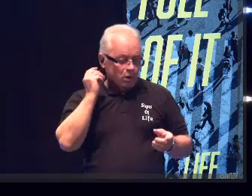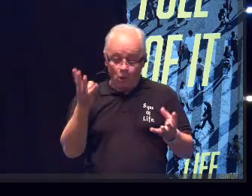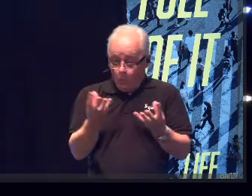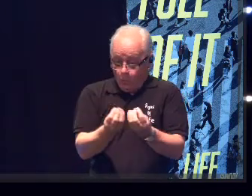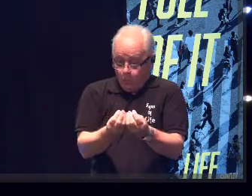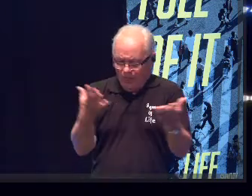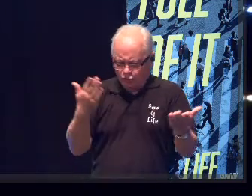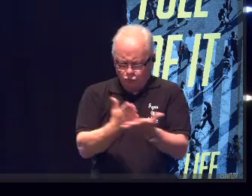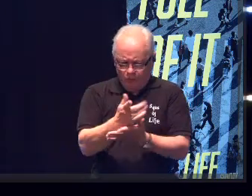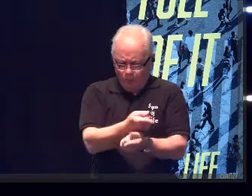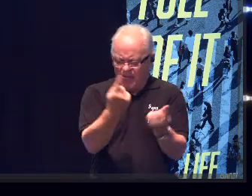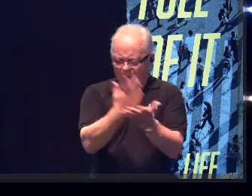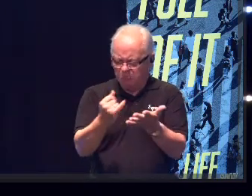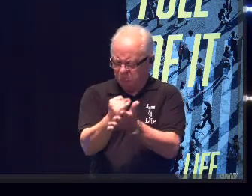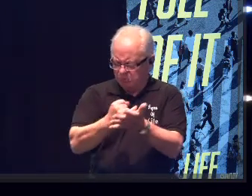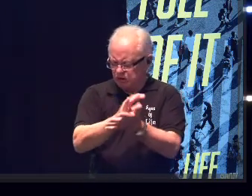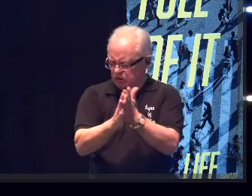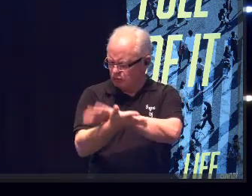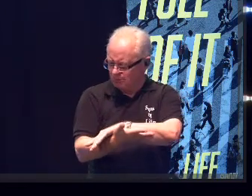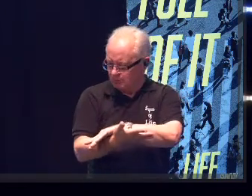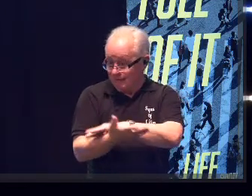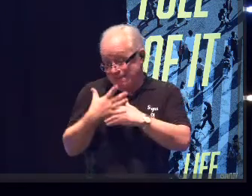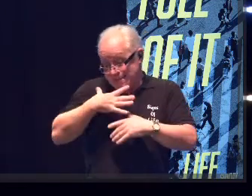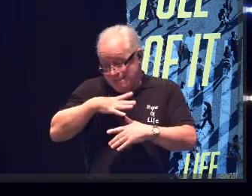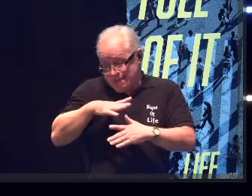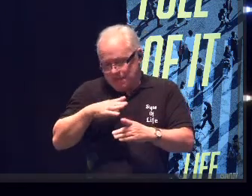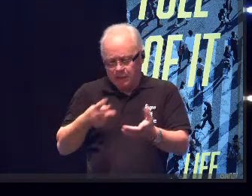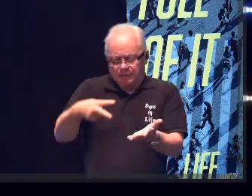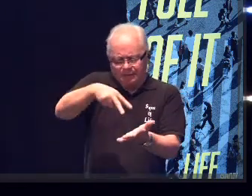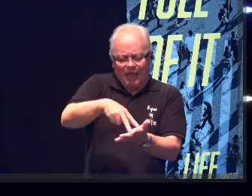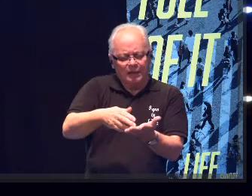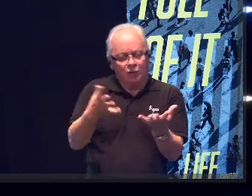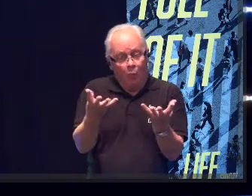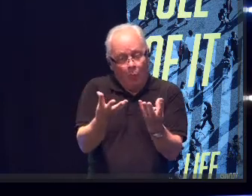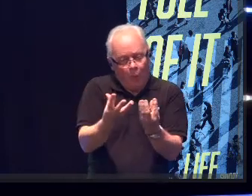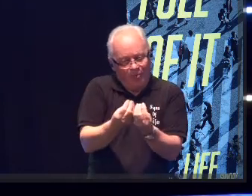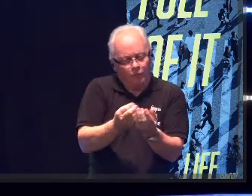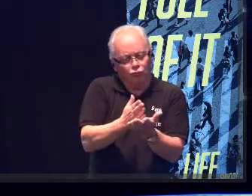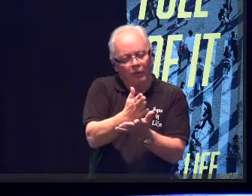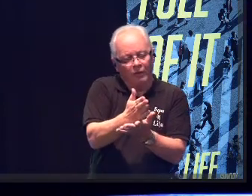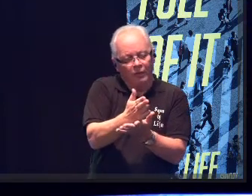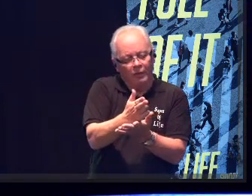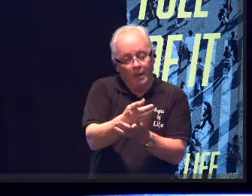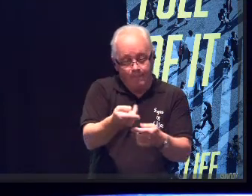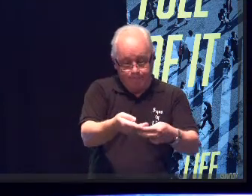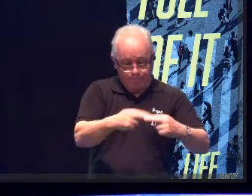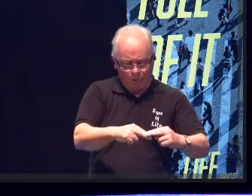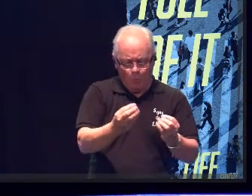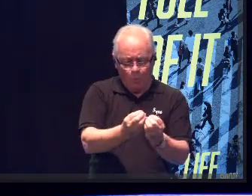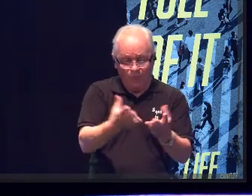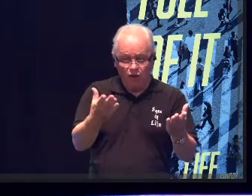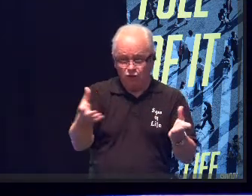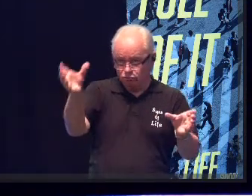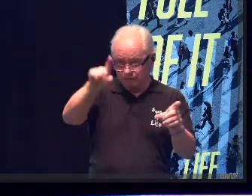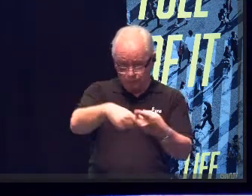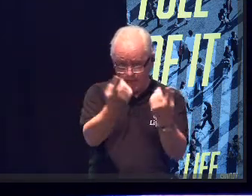corrupt. We have to have truth. We need a standard. But without grace, we are condemned. Because